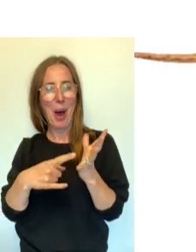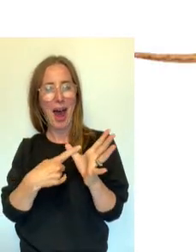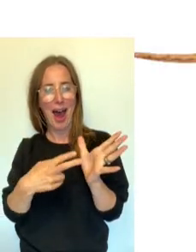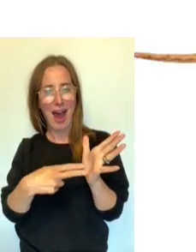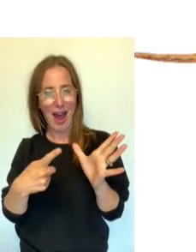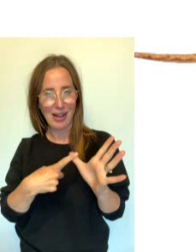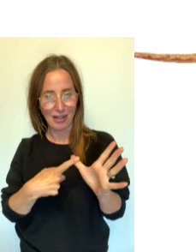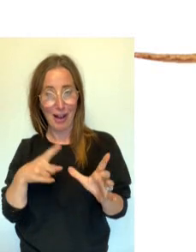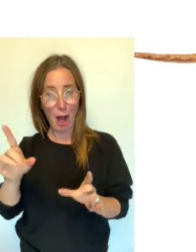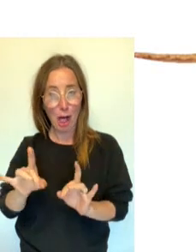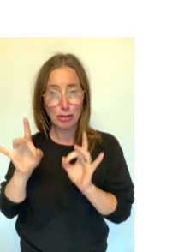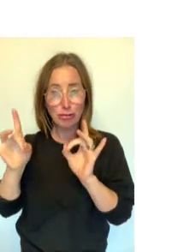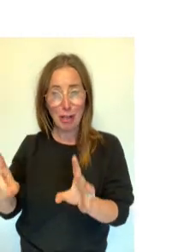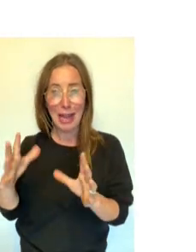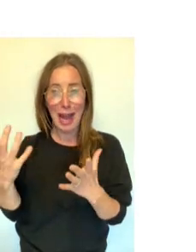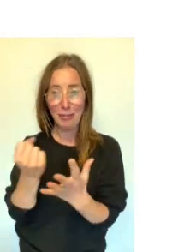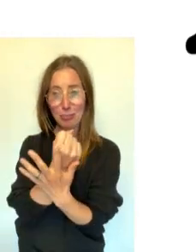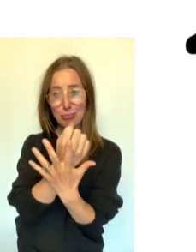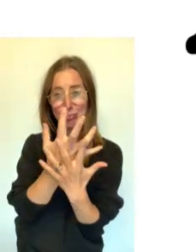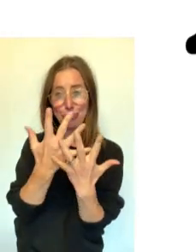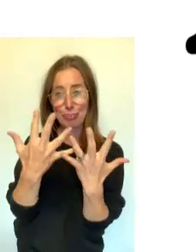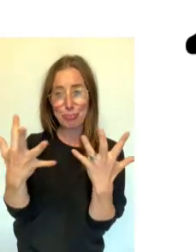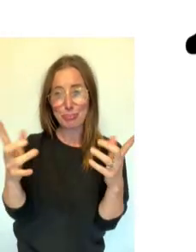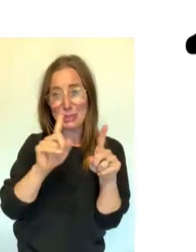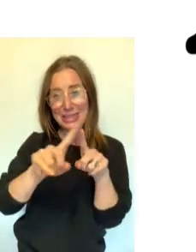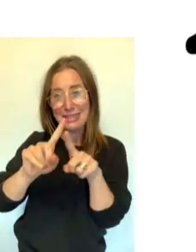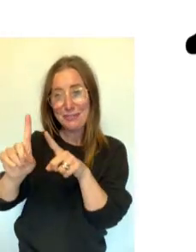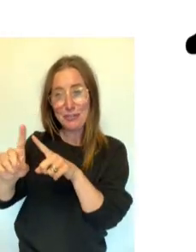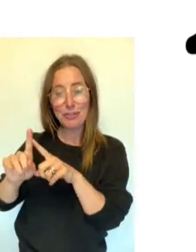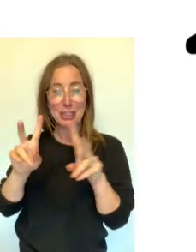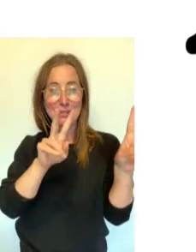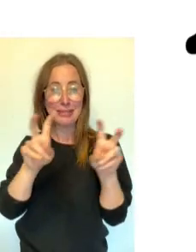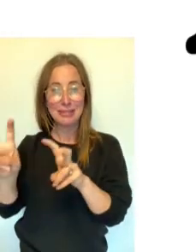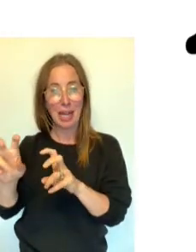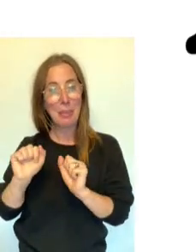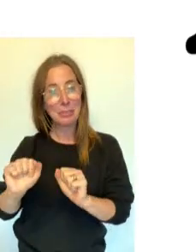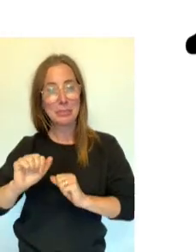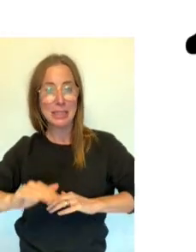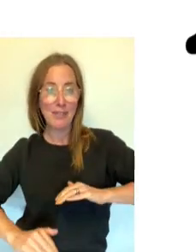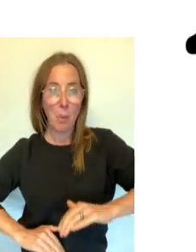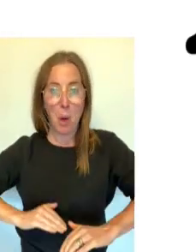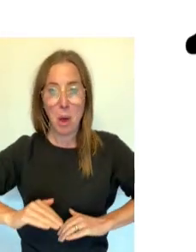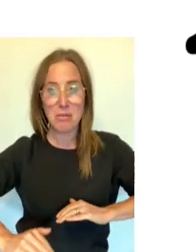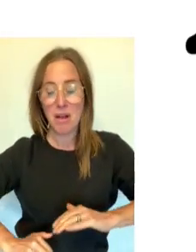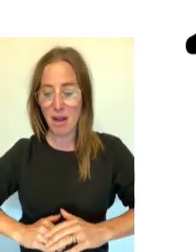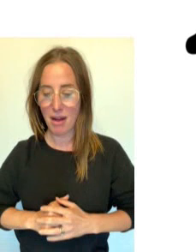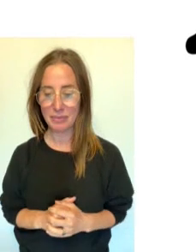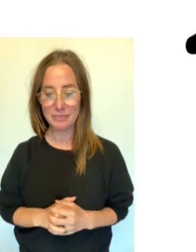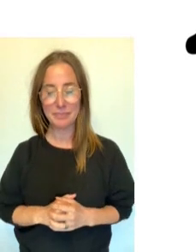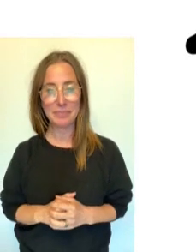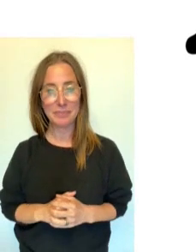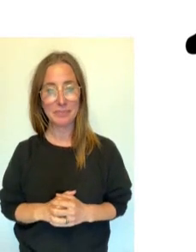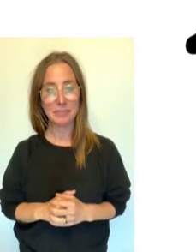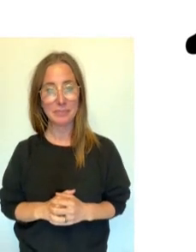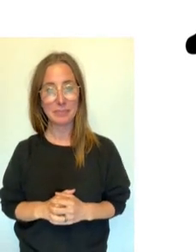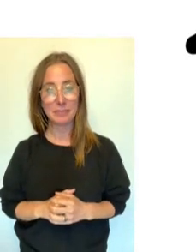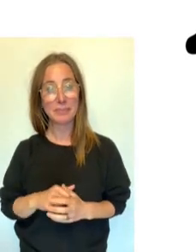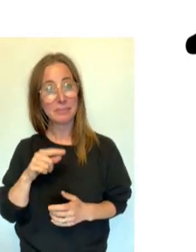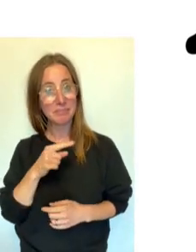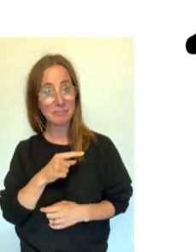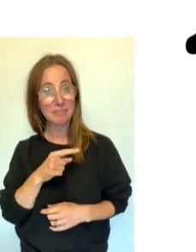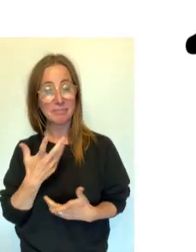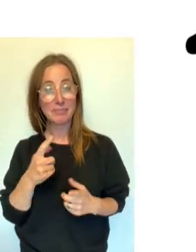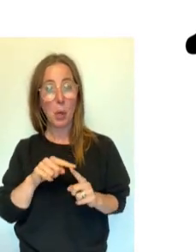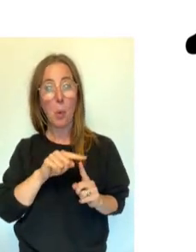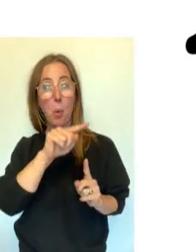goanna in Australia. The symbol for a person is shown as a horseshoe shape, which is like the impression people